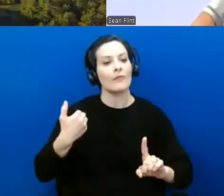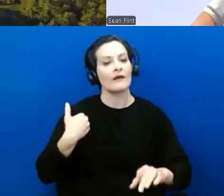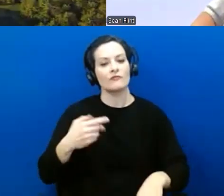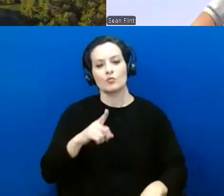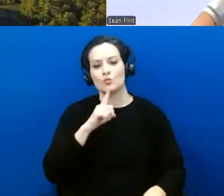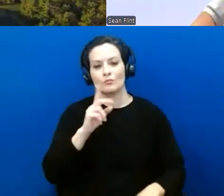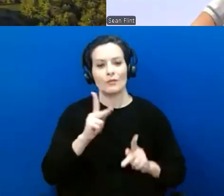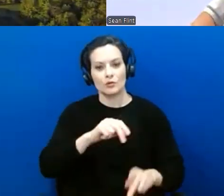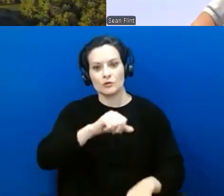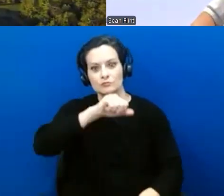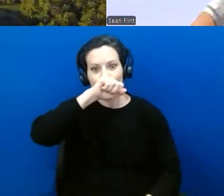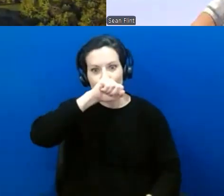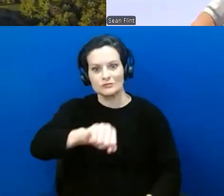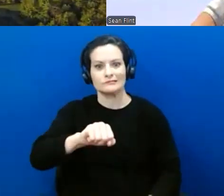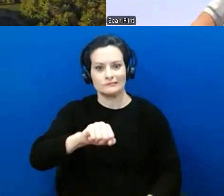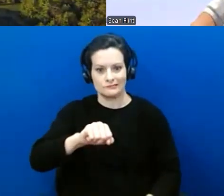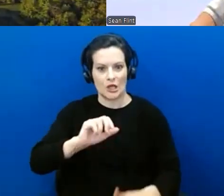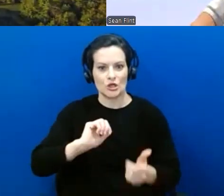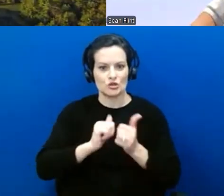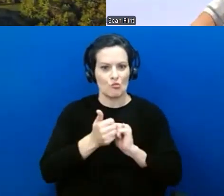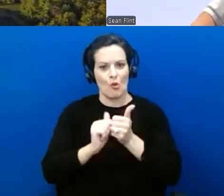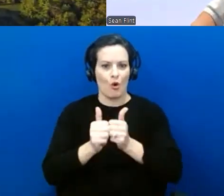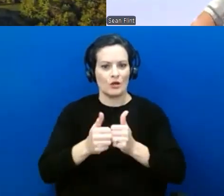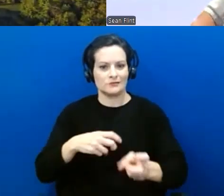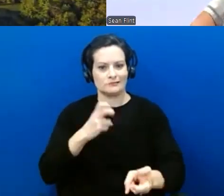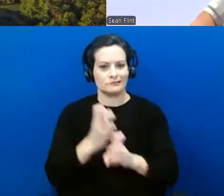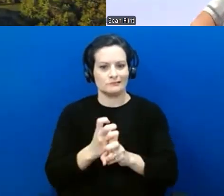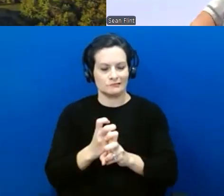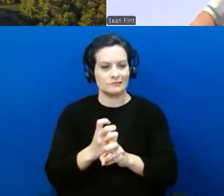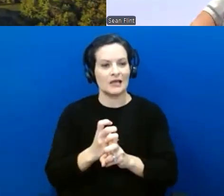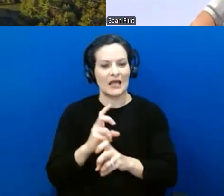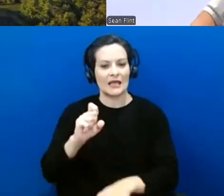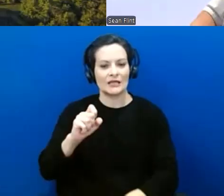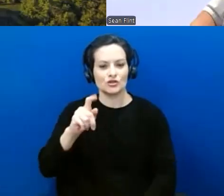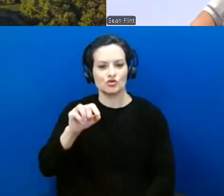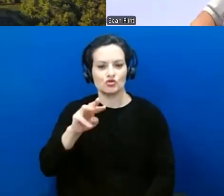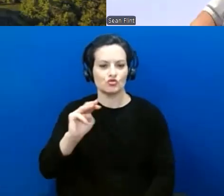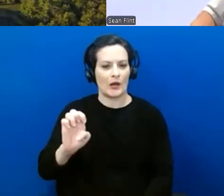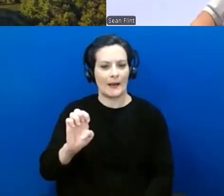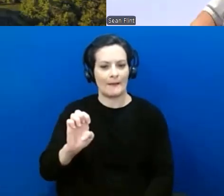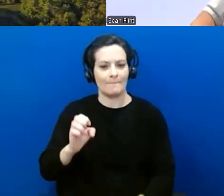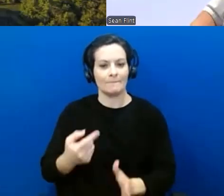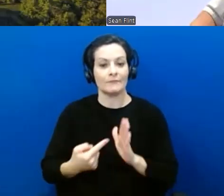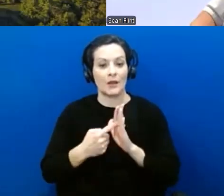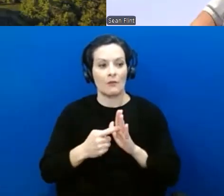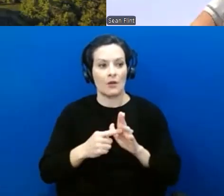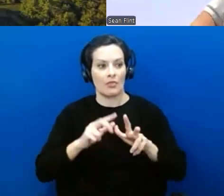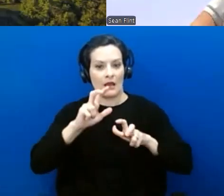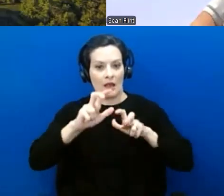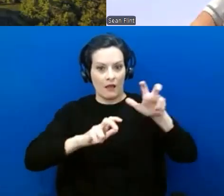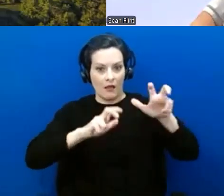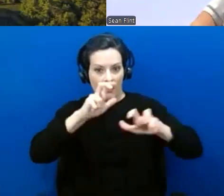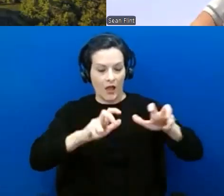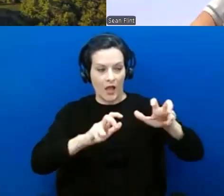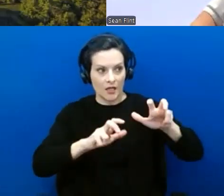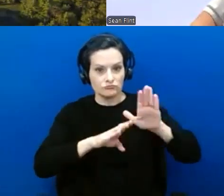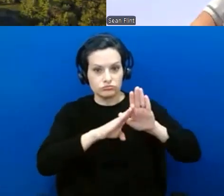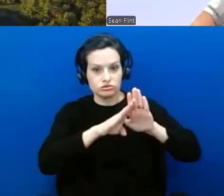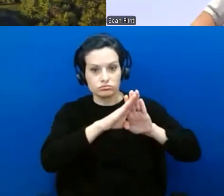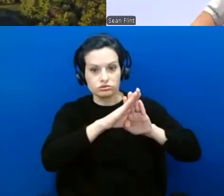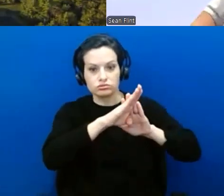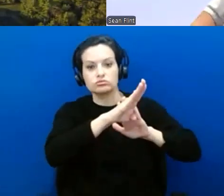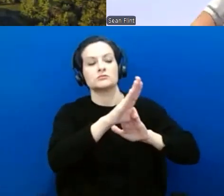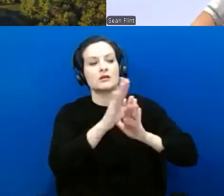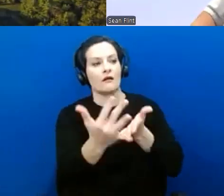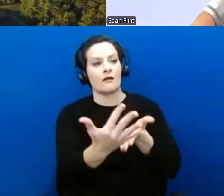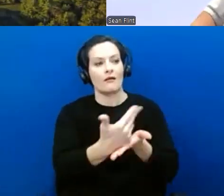people. They're like hiking up a very tall mountain with ice axes, and they're like collecting data and contributing it.